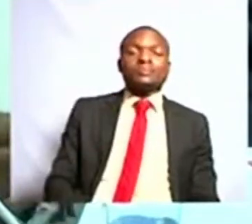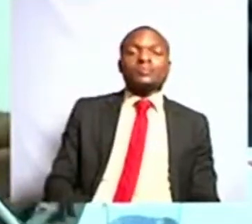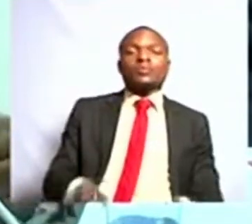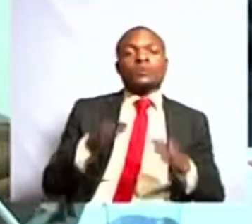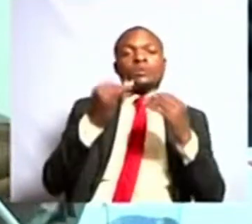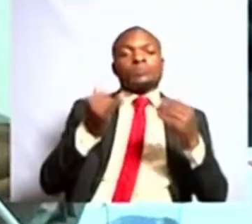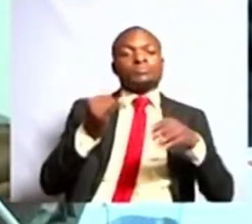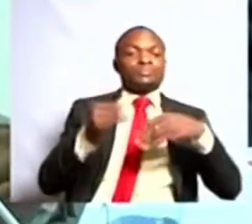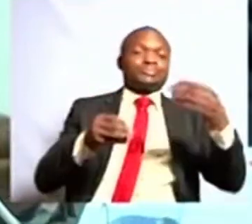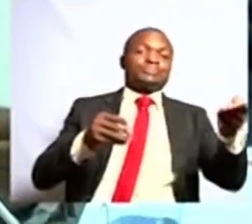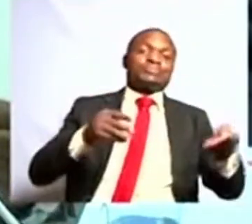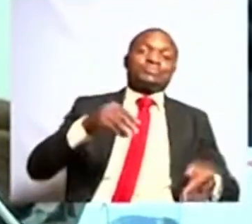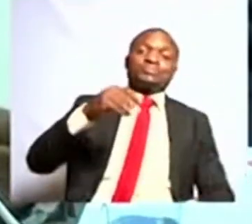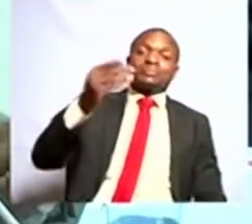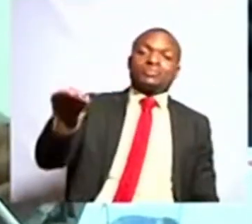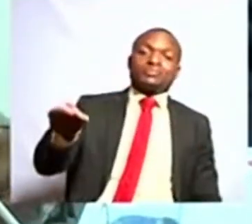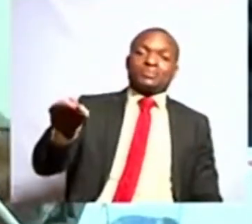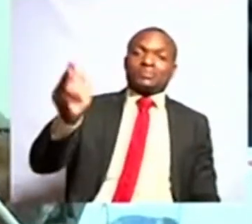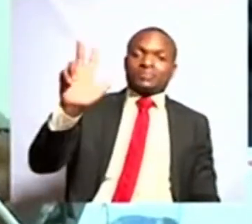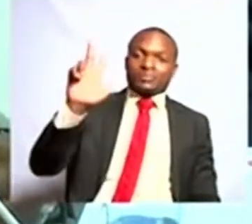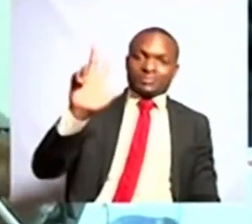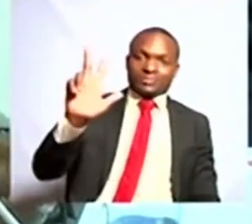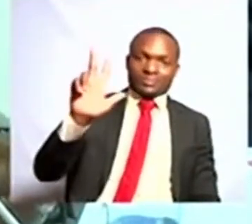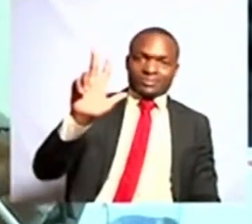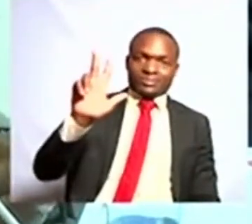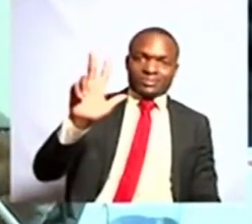now distributed to the 3